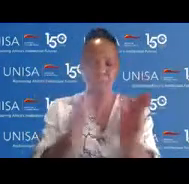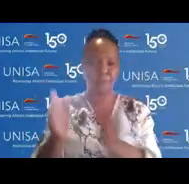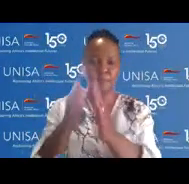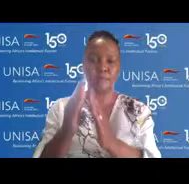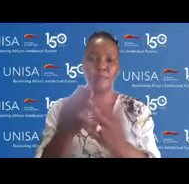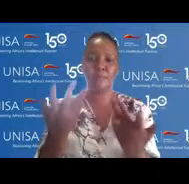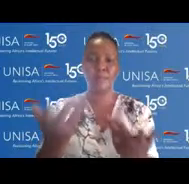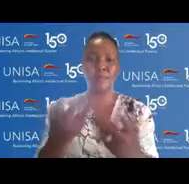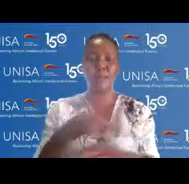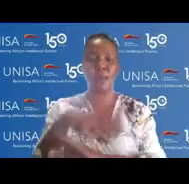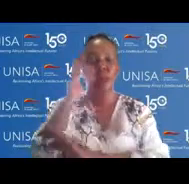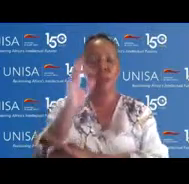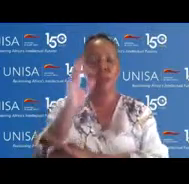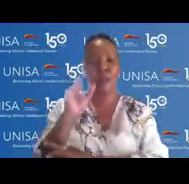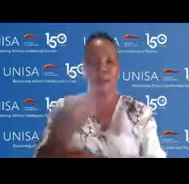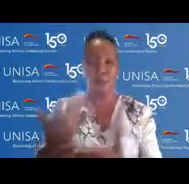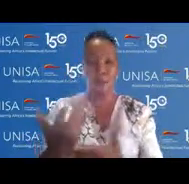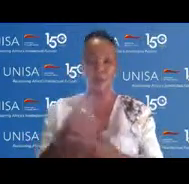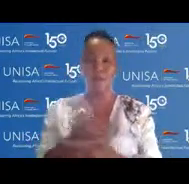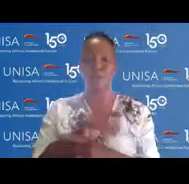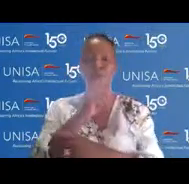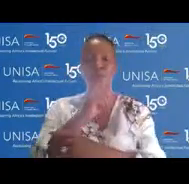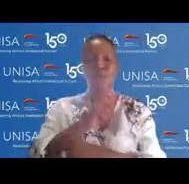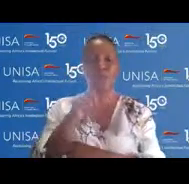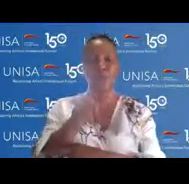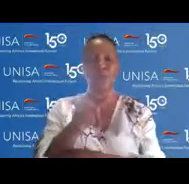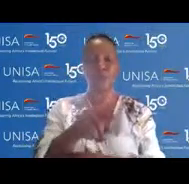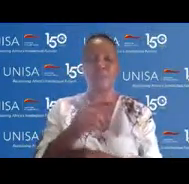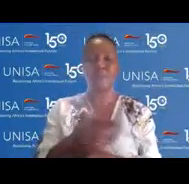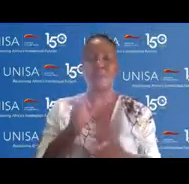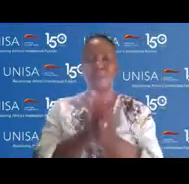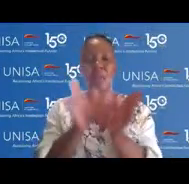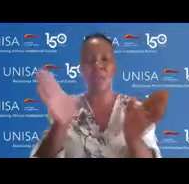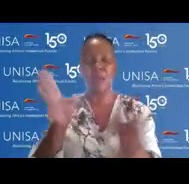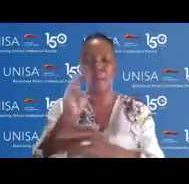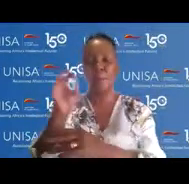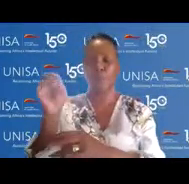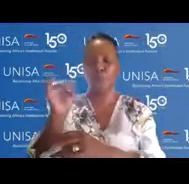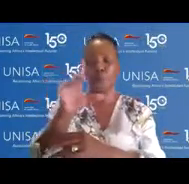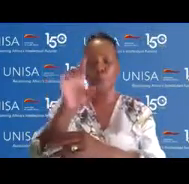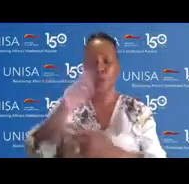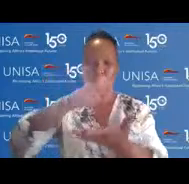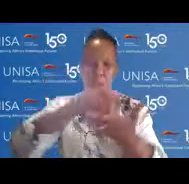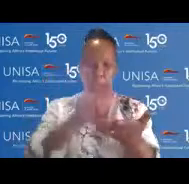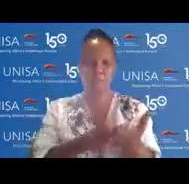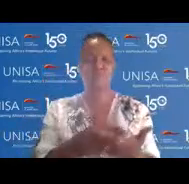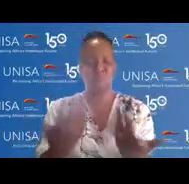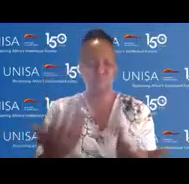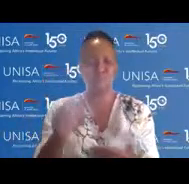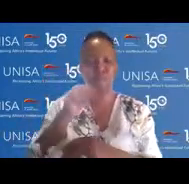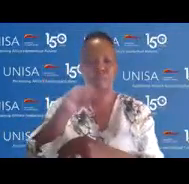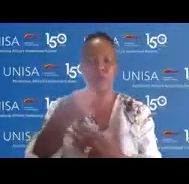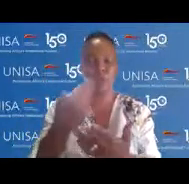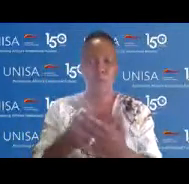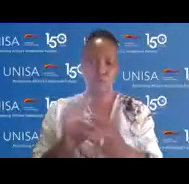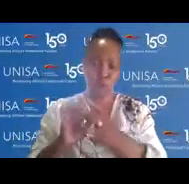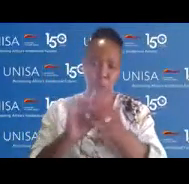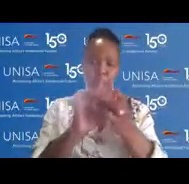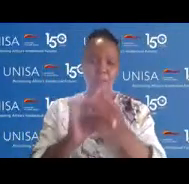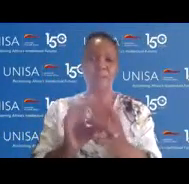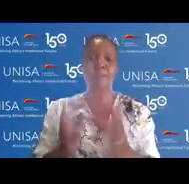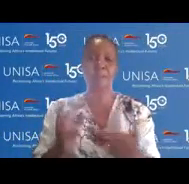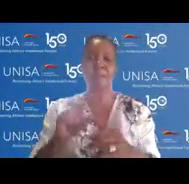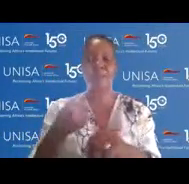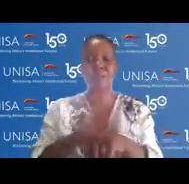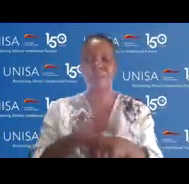remember, please don't use that generic Moodle app. Yes, you can get it to connect, and at some point it's going to